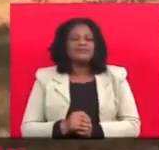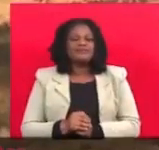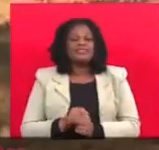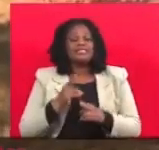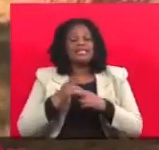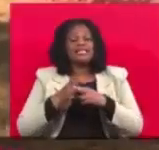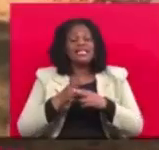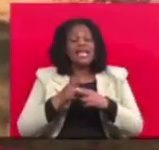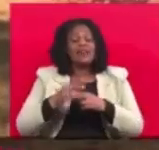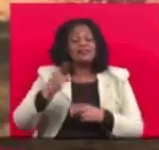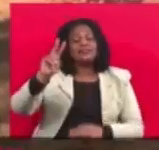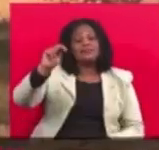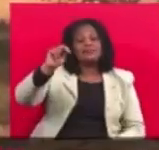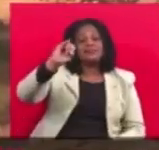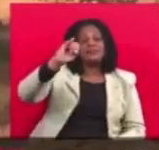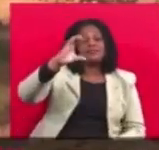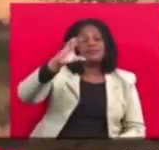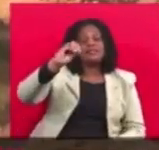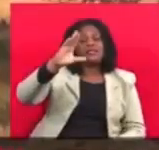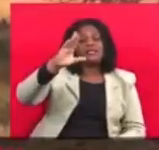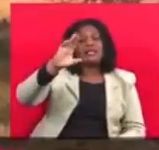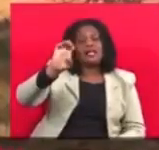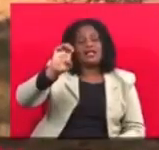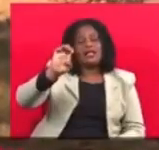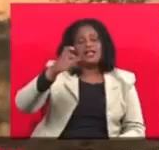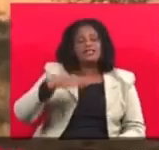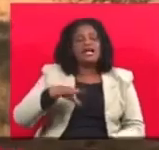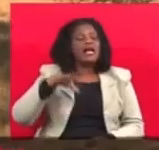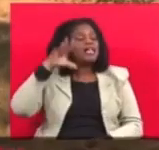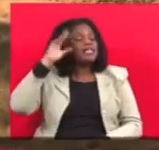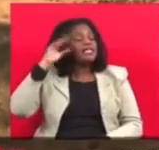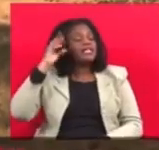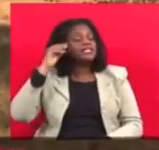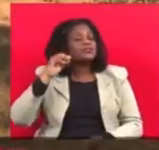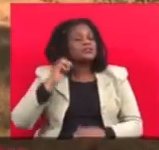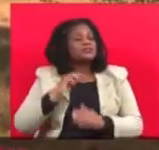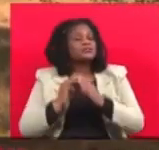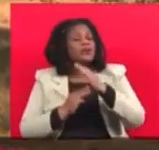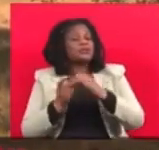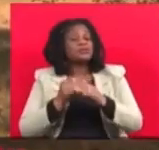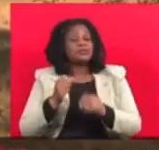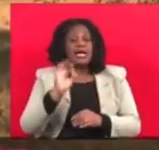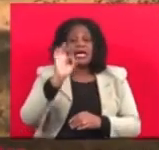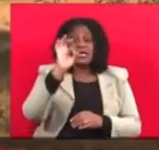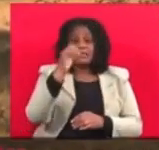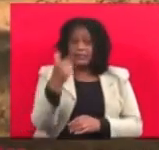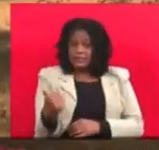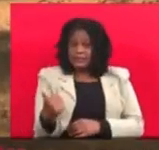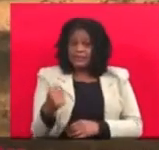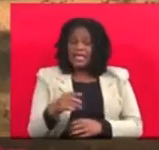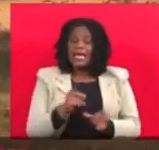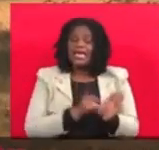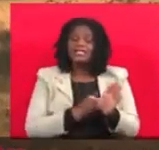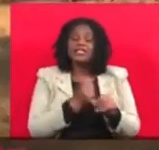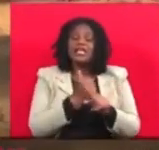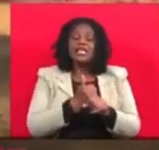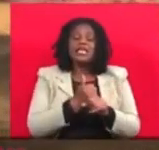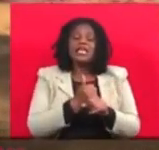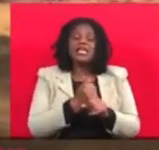My name is Nicole Moyo. I live at Shiratimba Primary School. I am in grade 6. I am 11 years